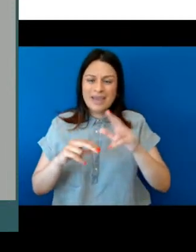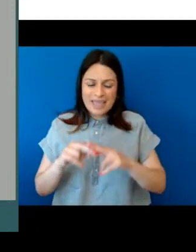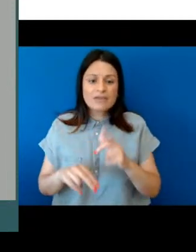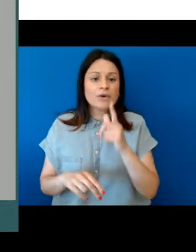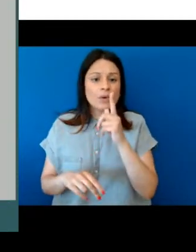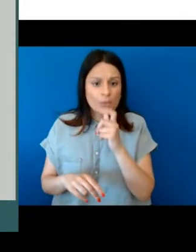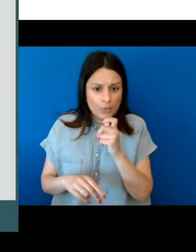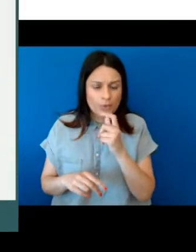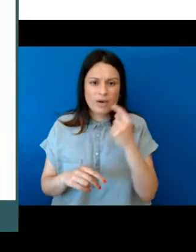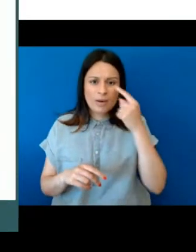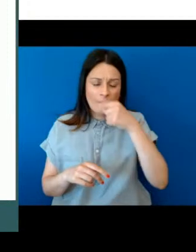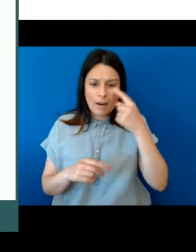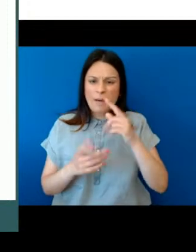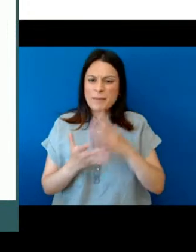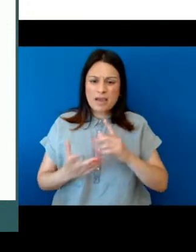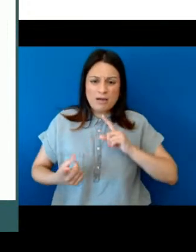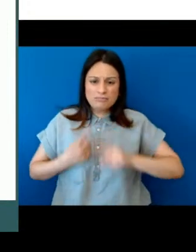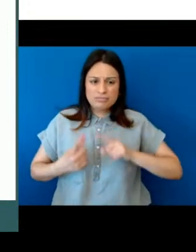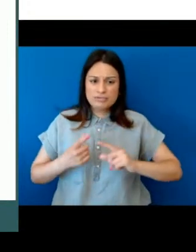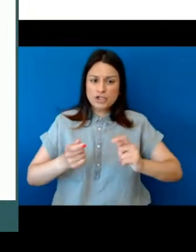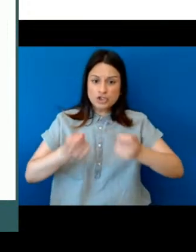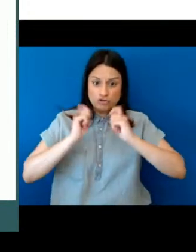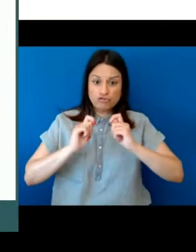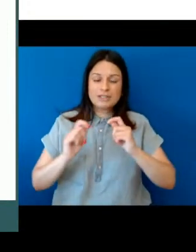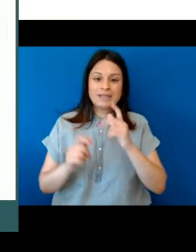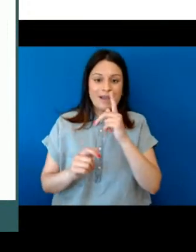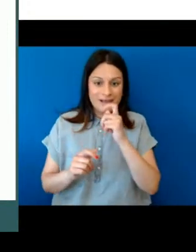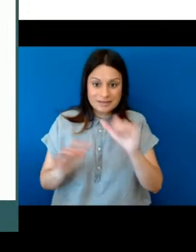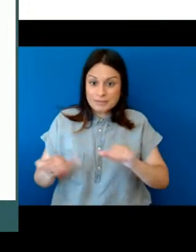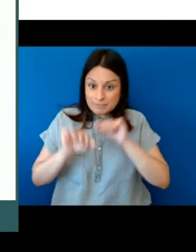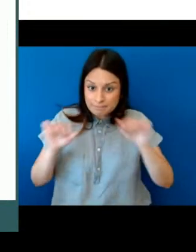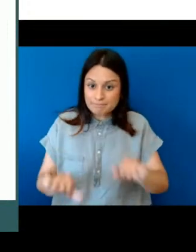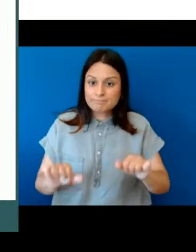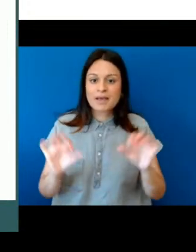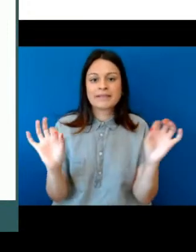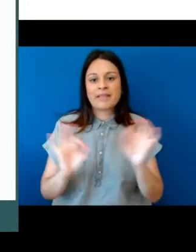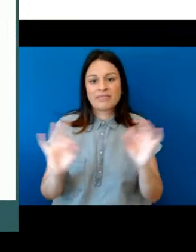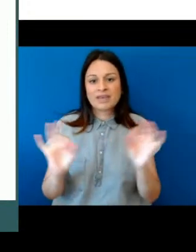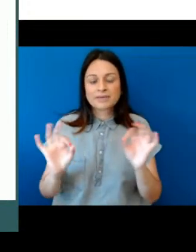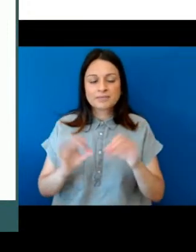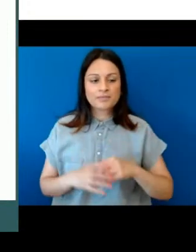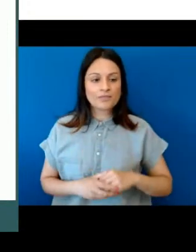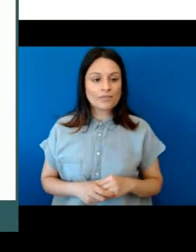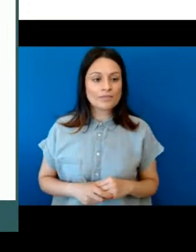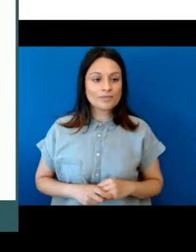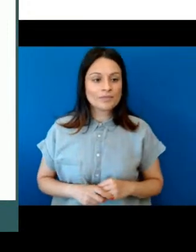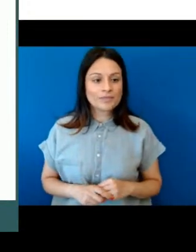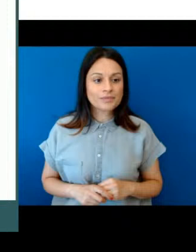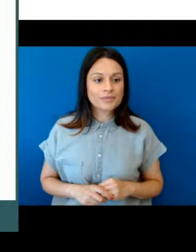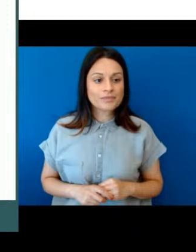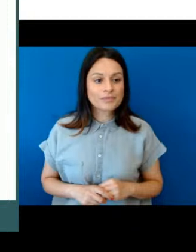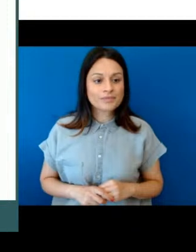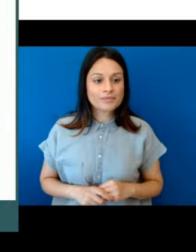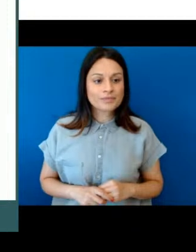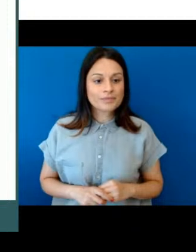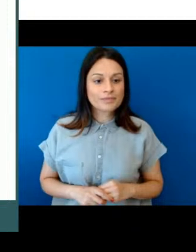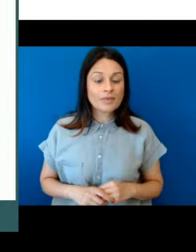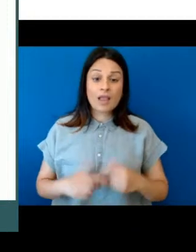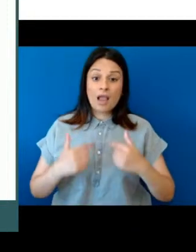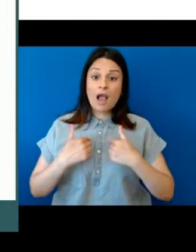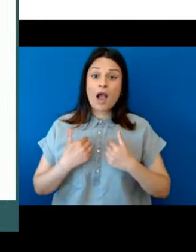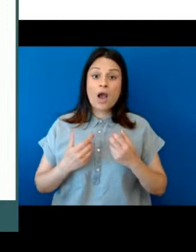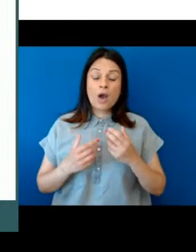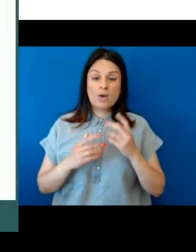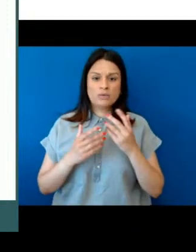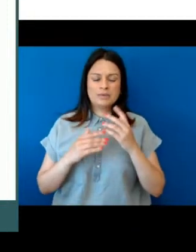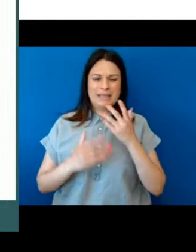You won't be treating their asthma properly. Now, I'd like to teach you using a couple of patient examples. And here's the